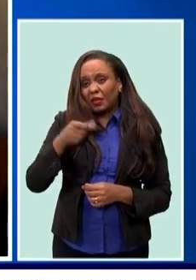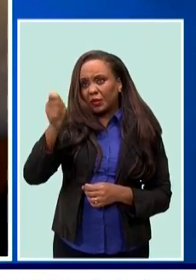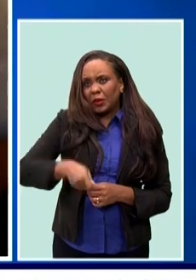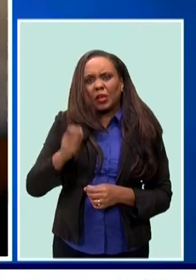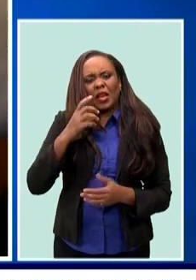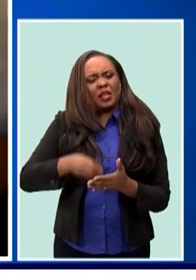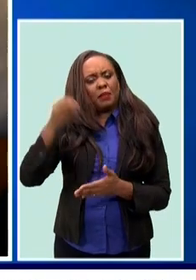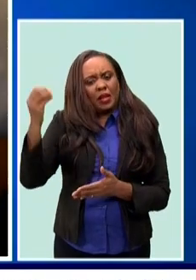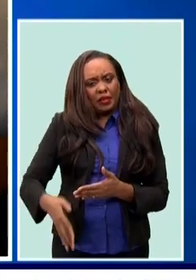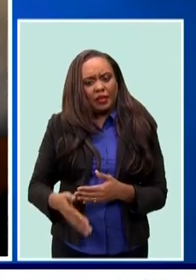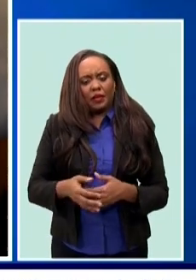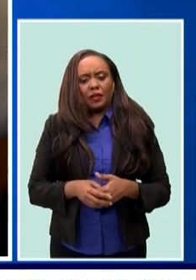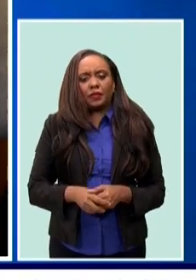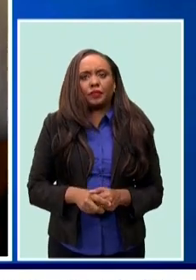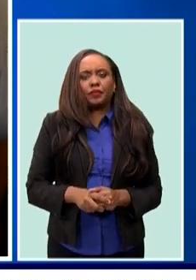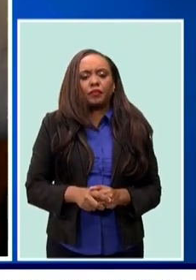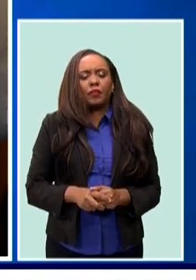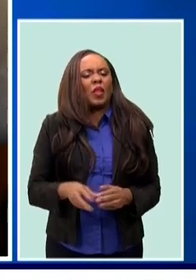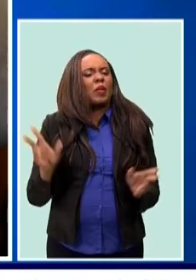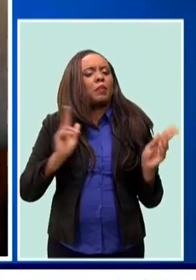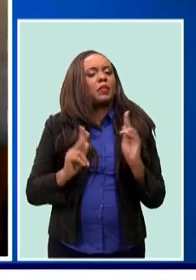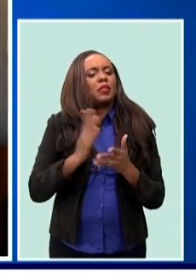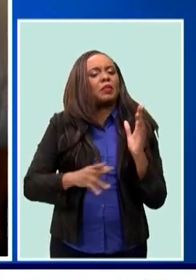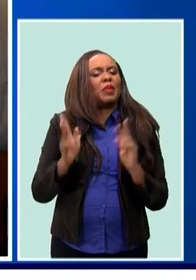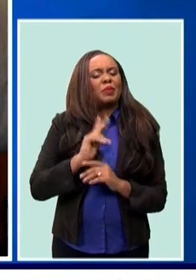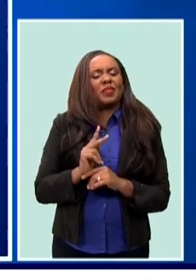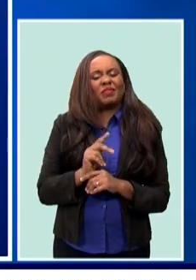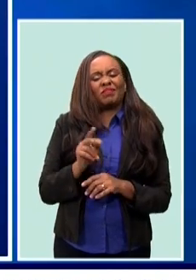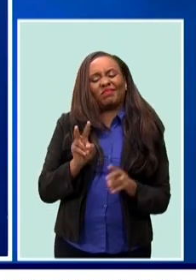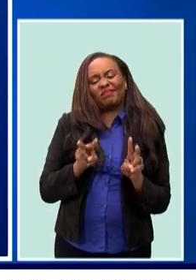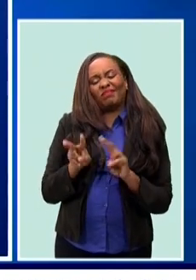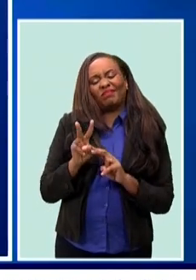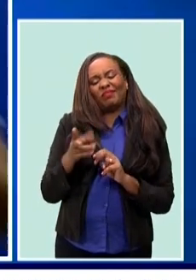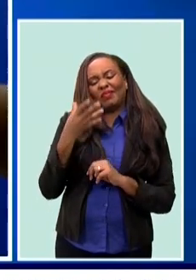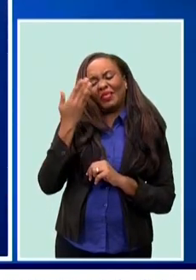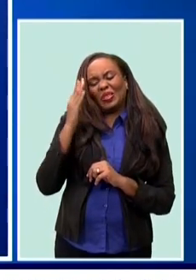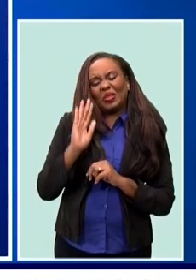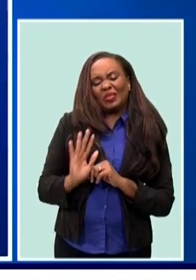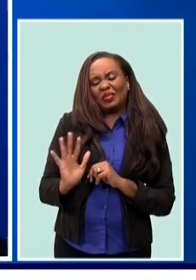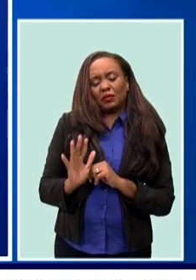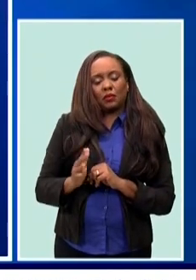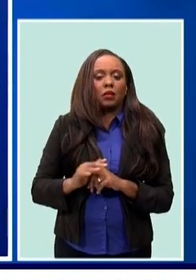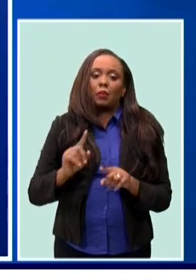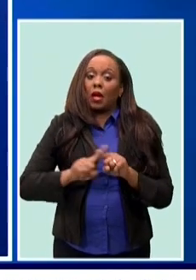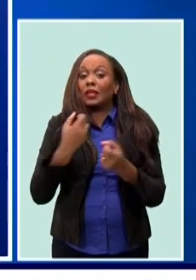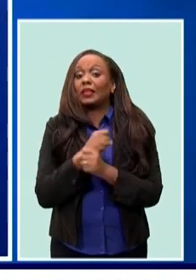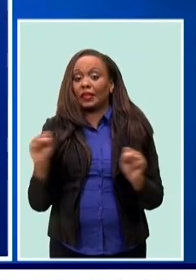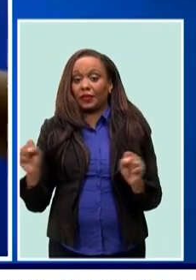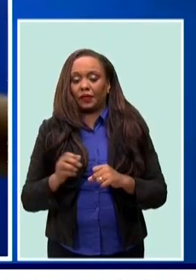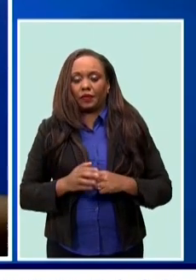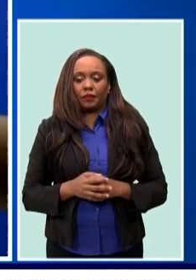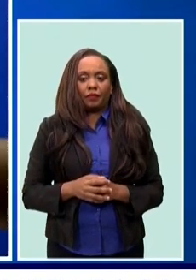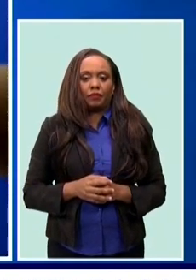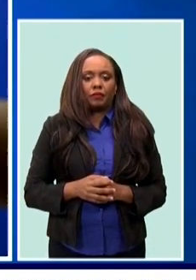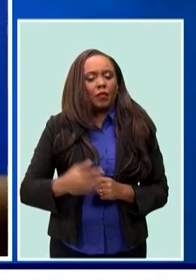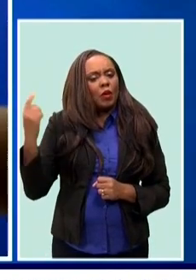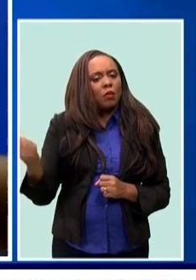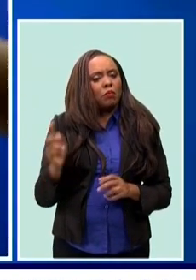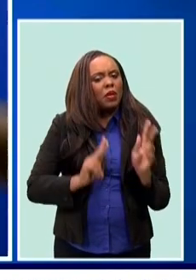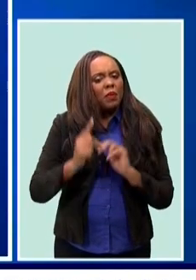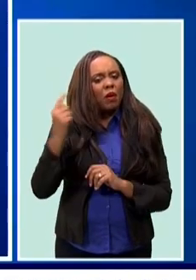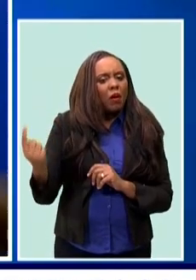have reservations about the security of the technology, Senator Adams says it is very safe. Fraud is ever present. This technology